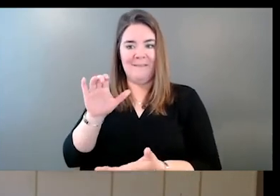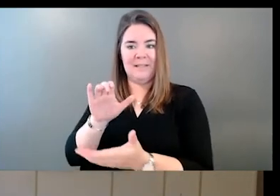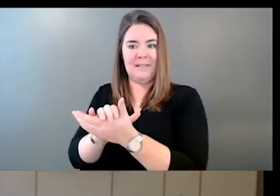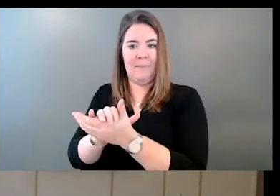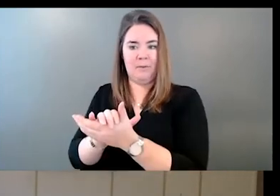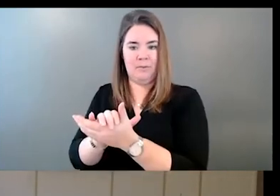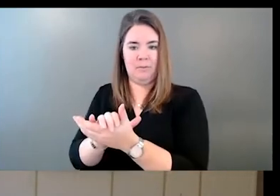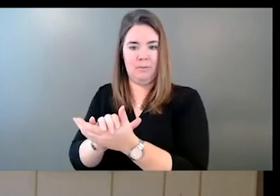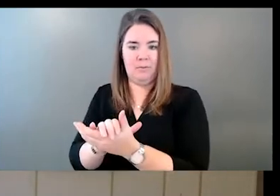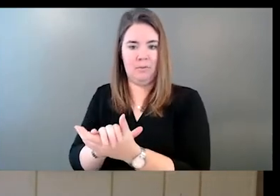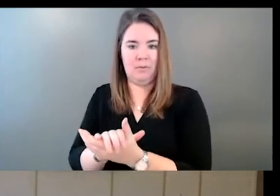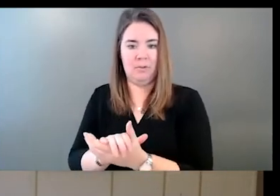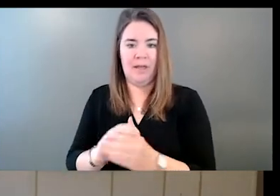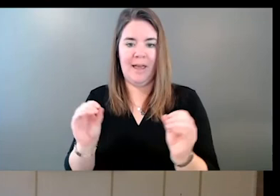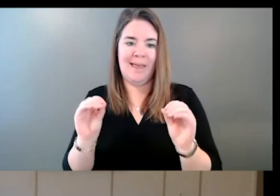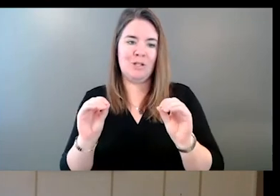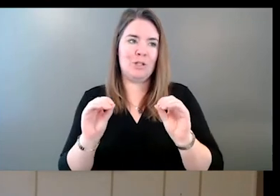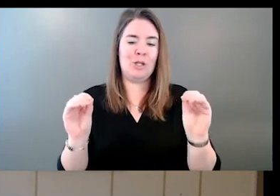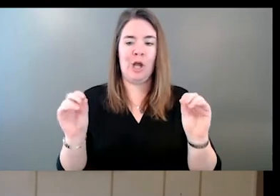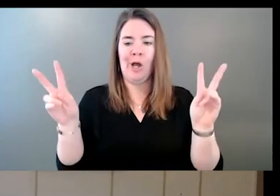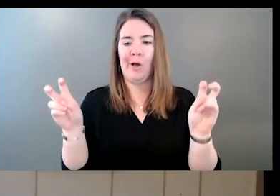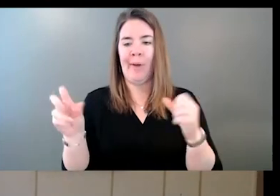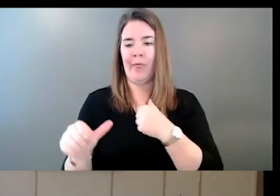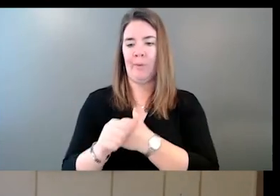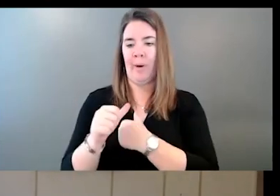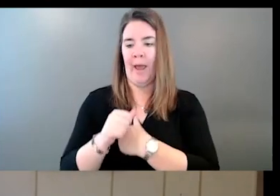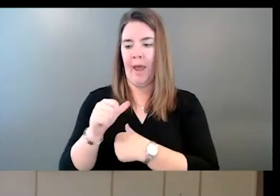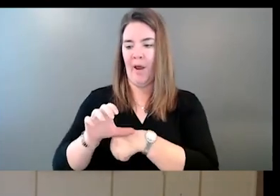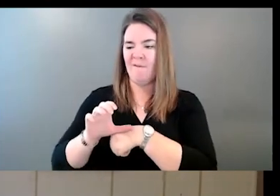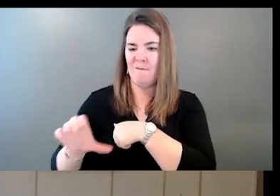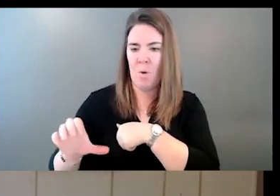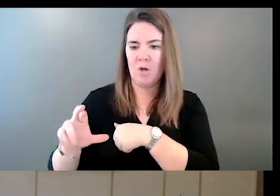there's no threat of force or violence existing.